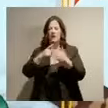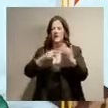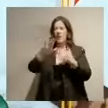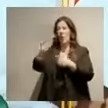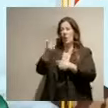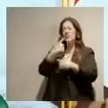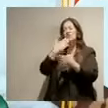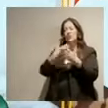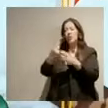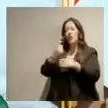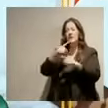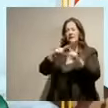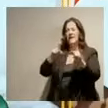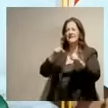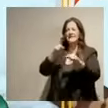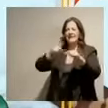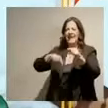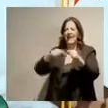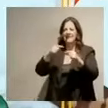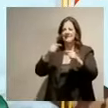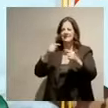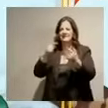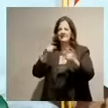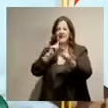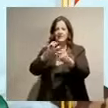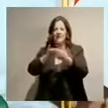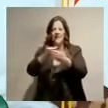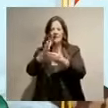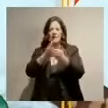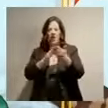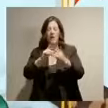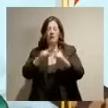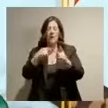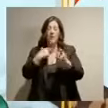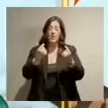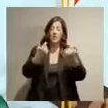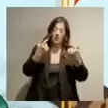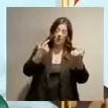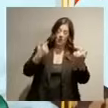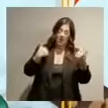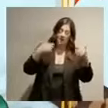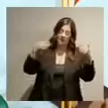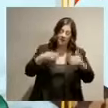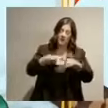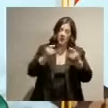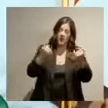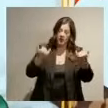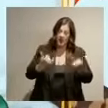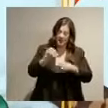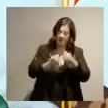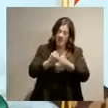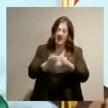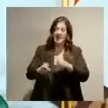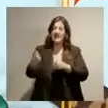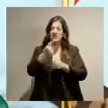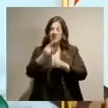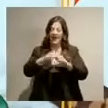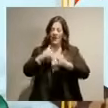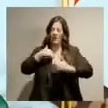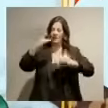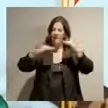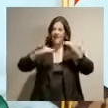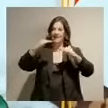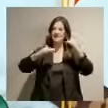the right question. But doing what we need to do this year and next year and how we balanced it, I think